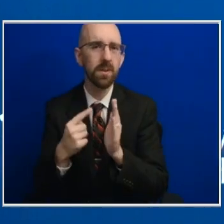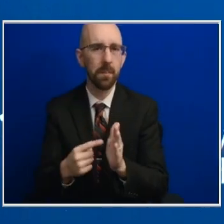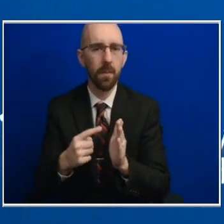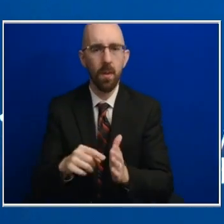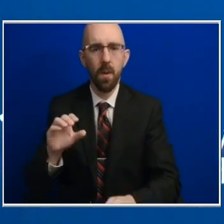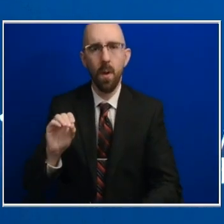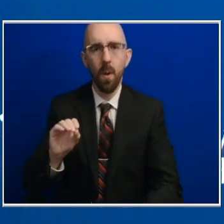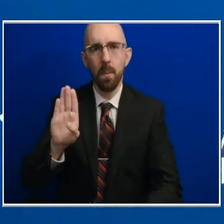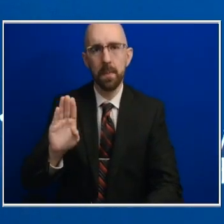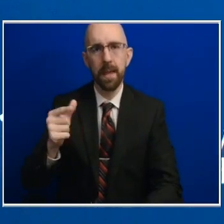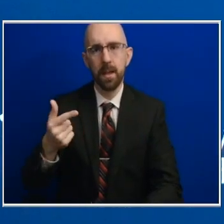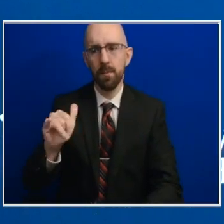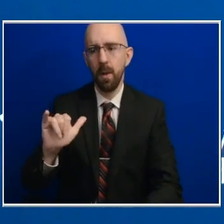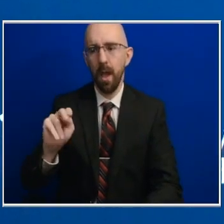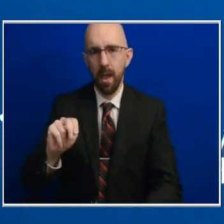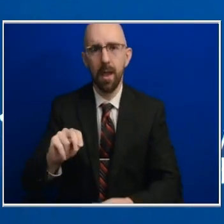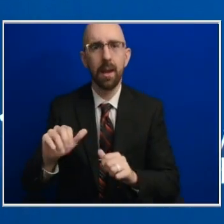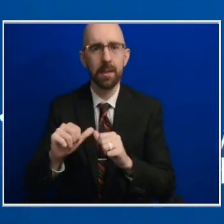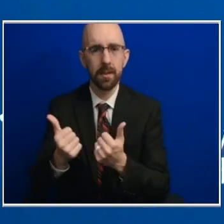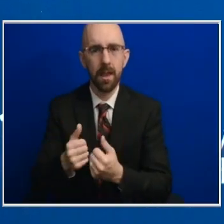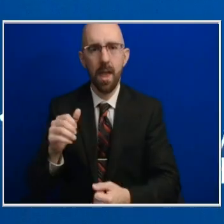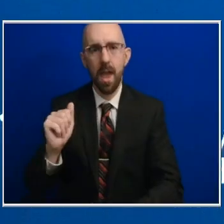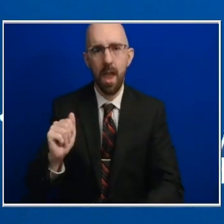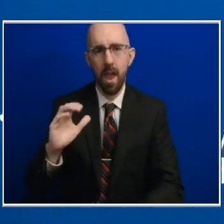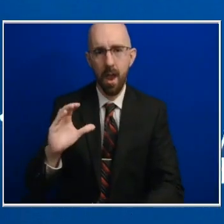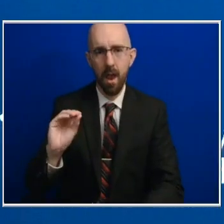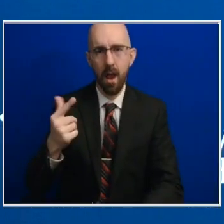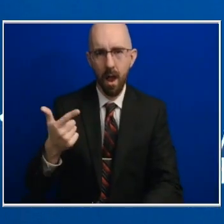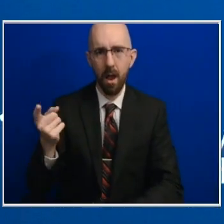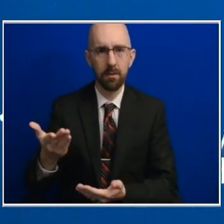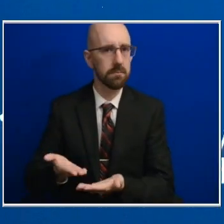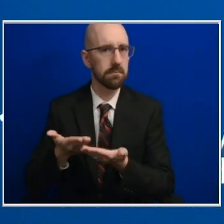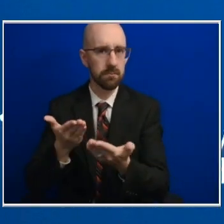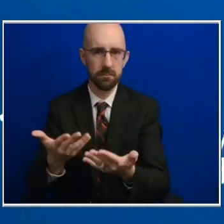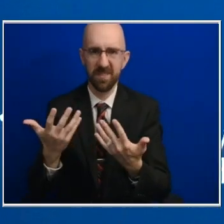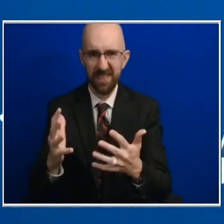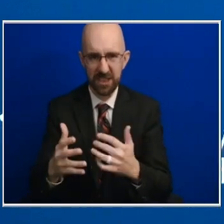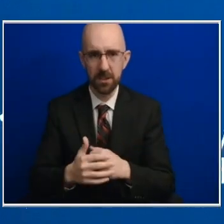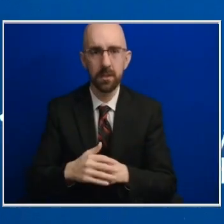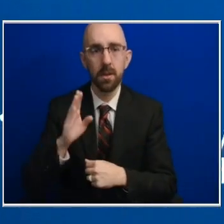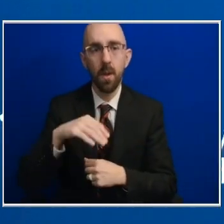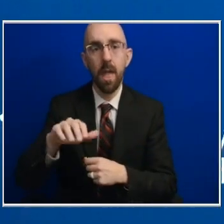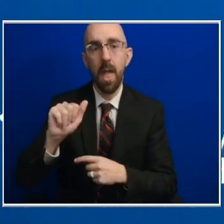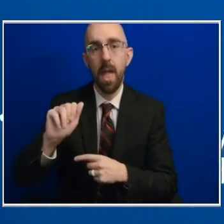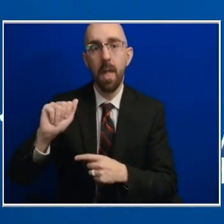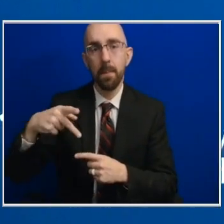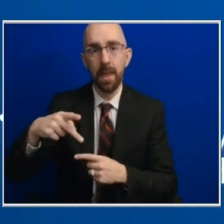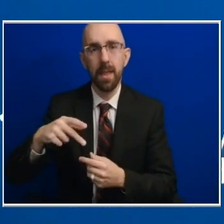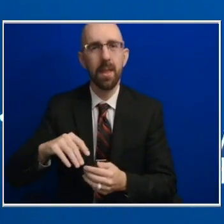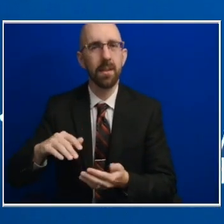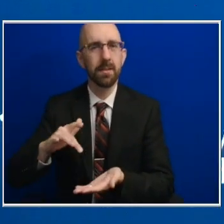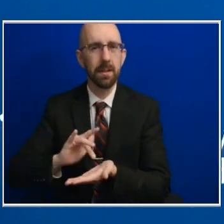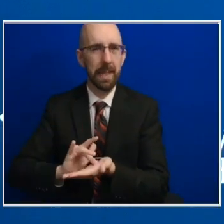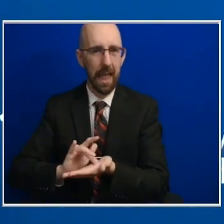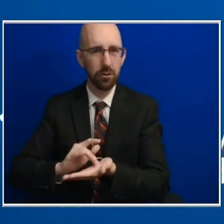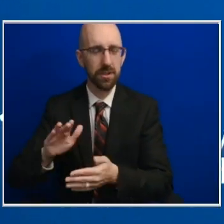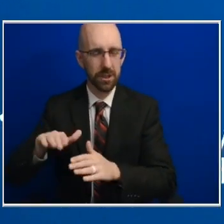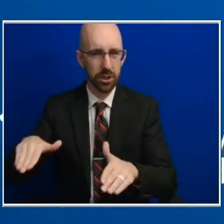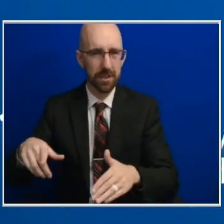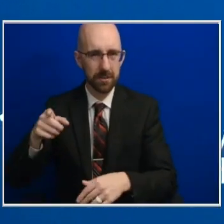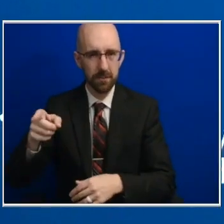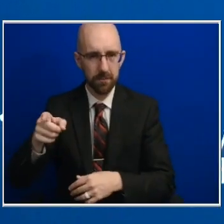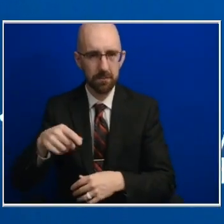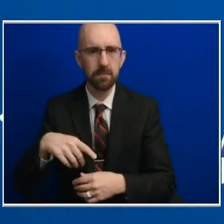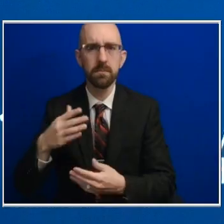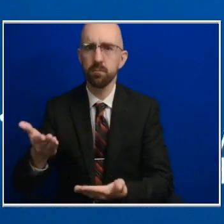OB-GYN Society, ACOG, has given their recommendations. We know that AAP, the Pediatrics Medical Society, has given their recommendations.